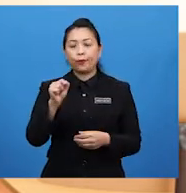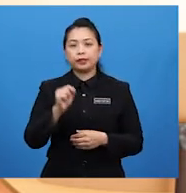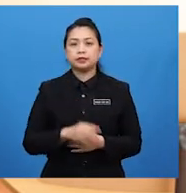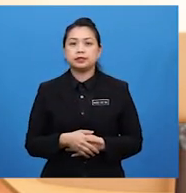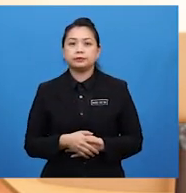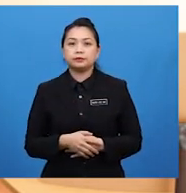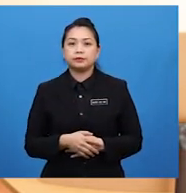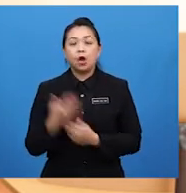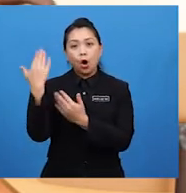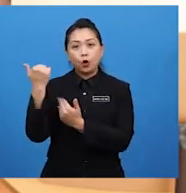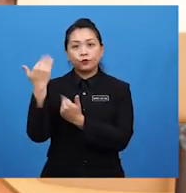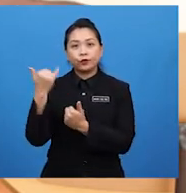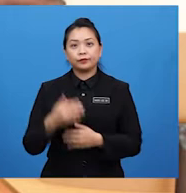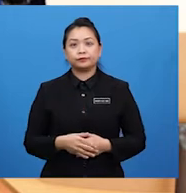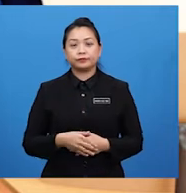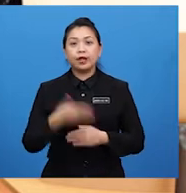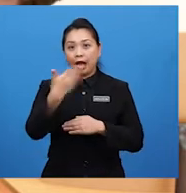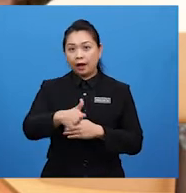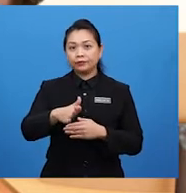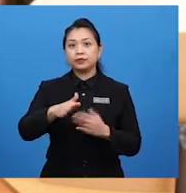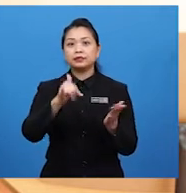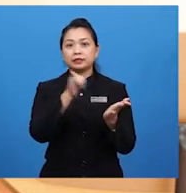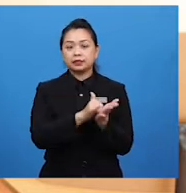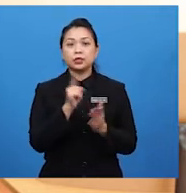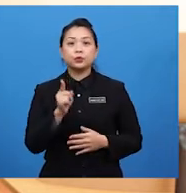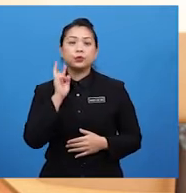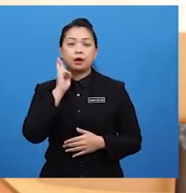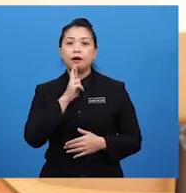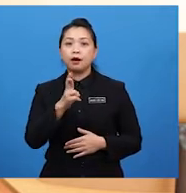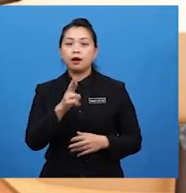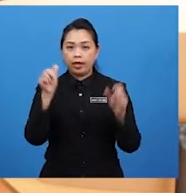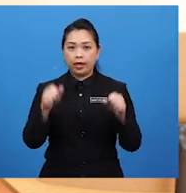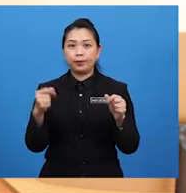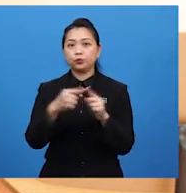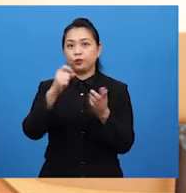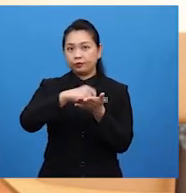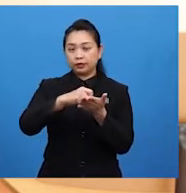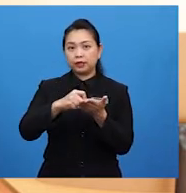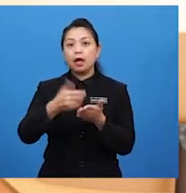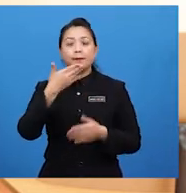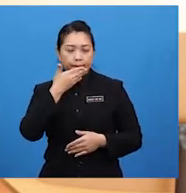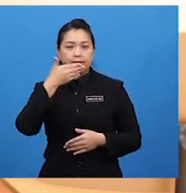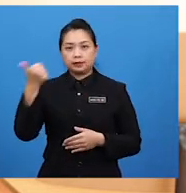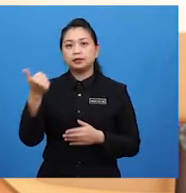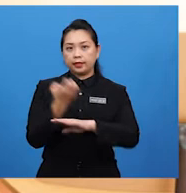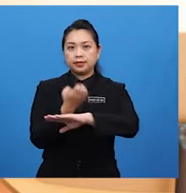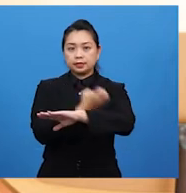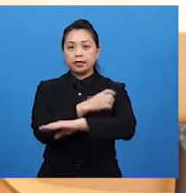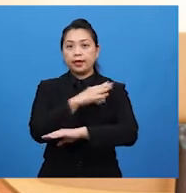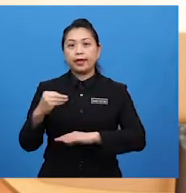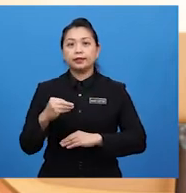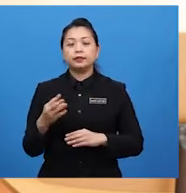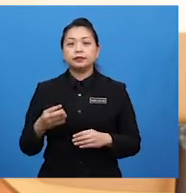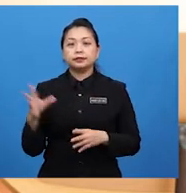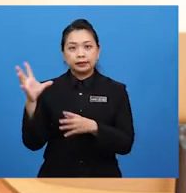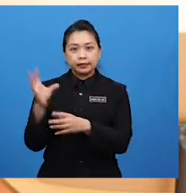points. Hopefully, after this, you are able to write a better essay and